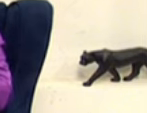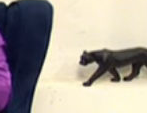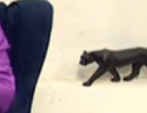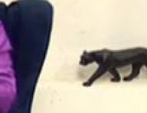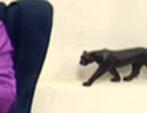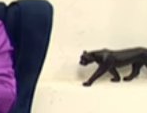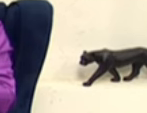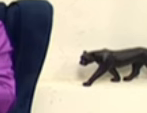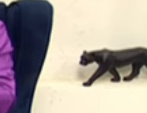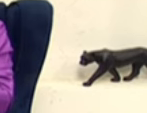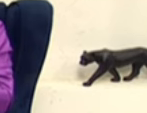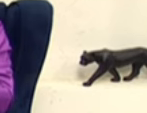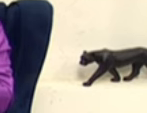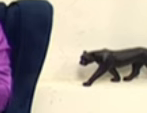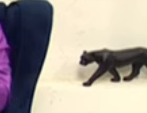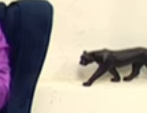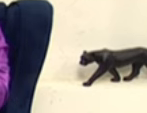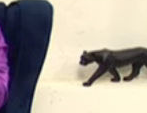Uh-huh. One more election, we know.